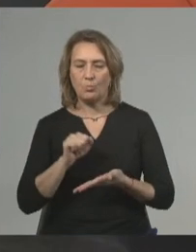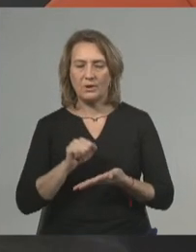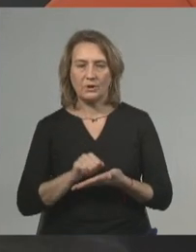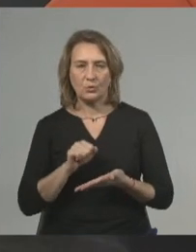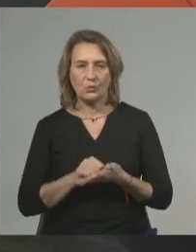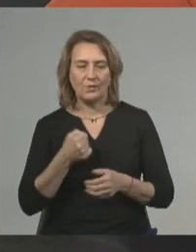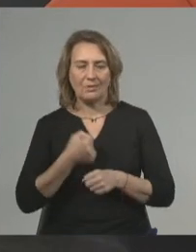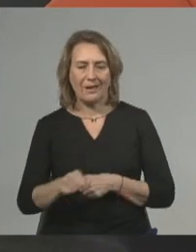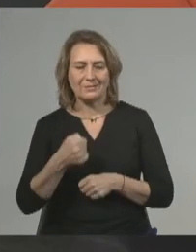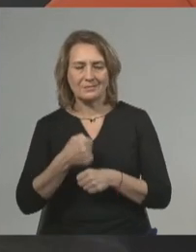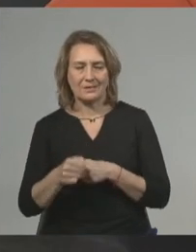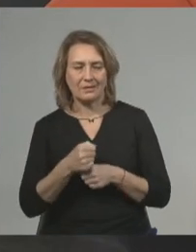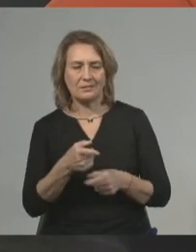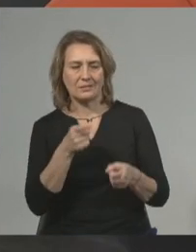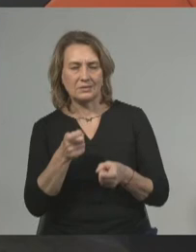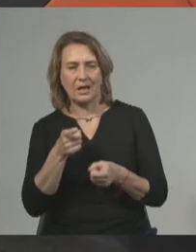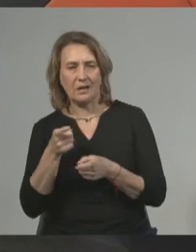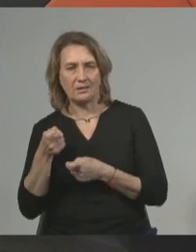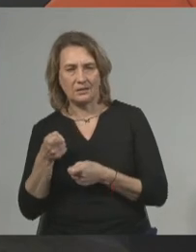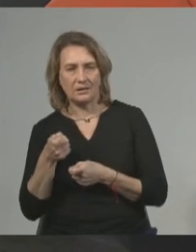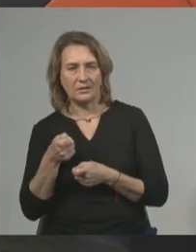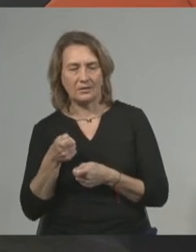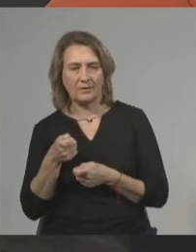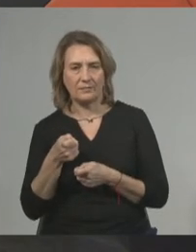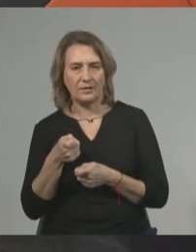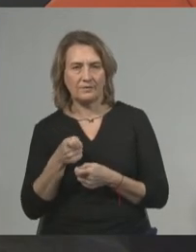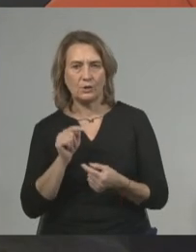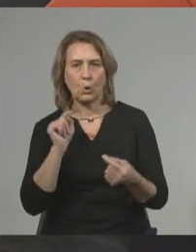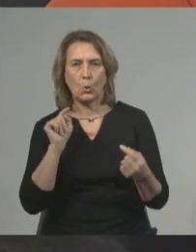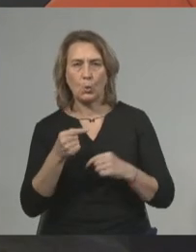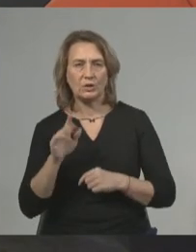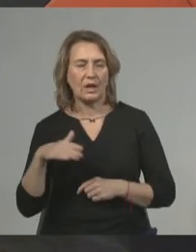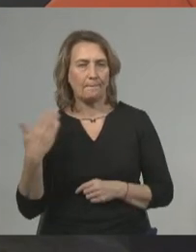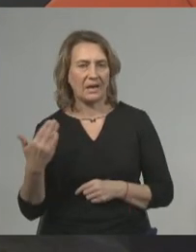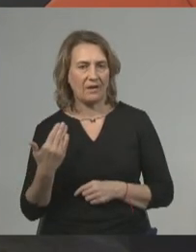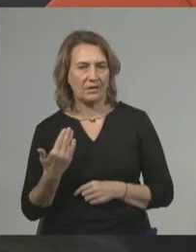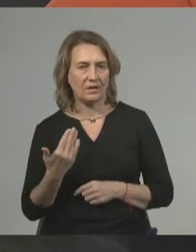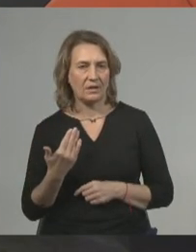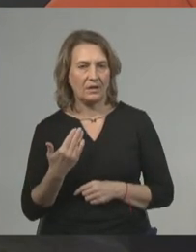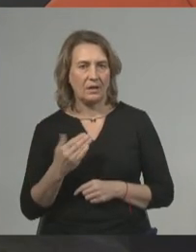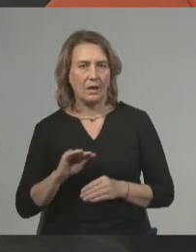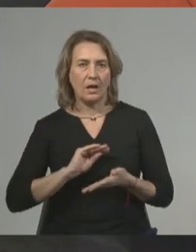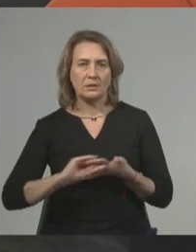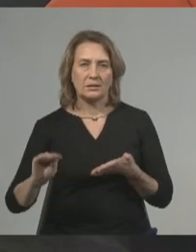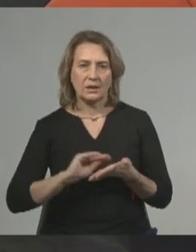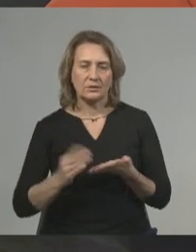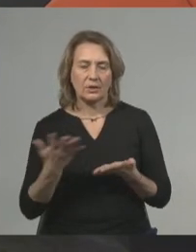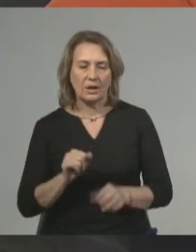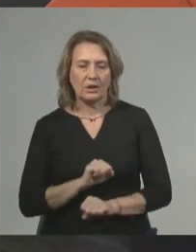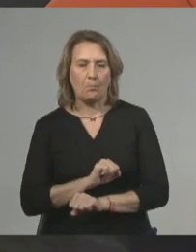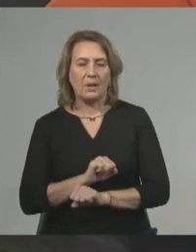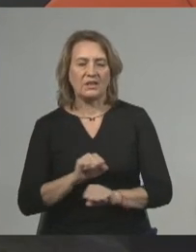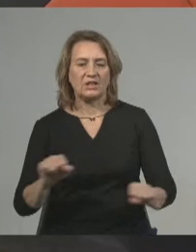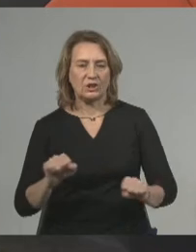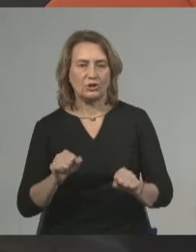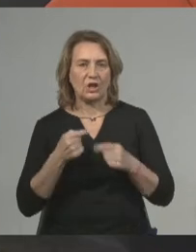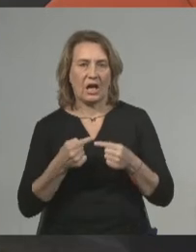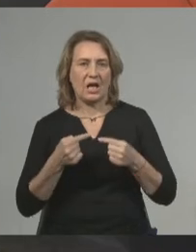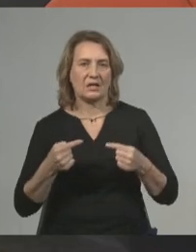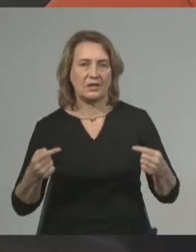that as a patriotic action at the same time this kind of behavior motivates